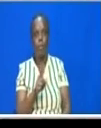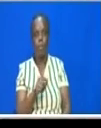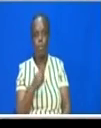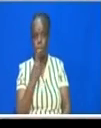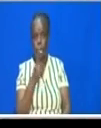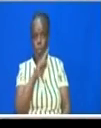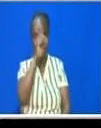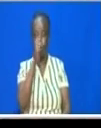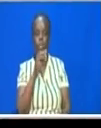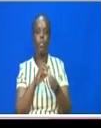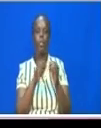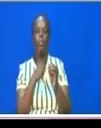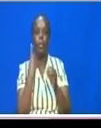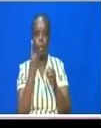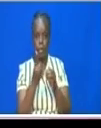So, question number 1.